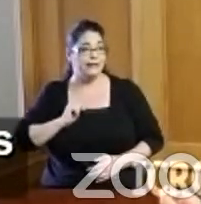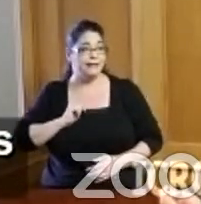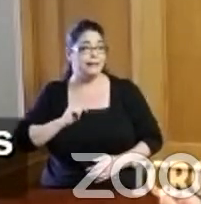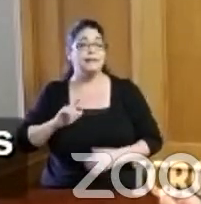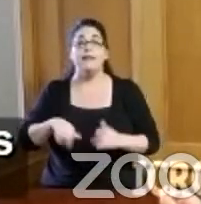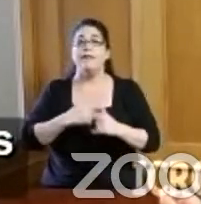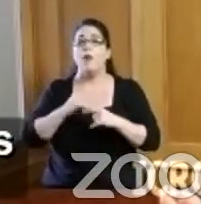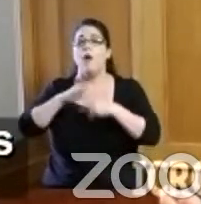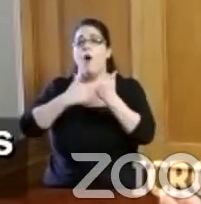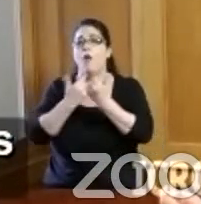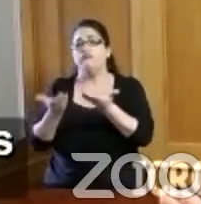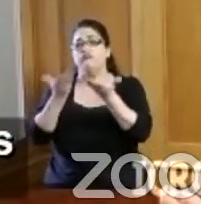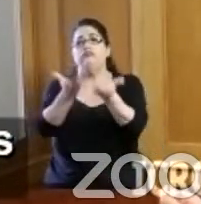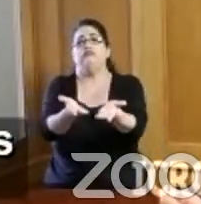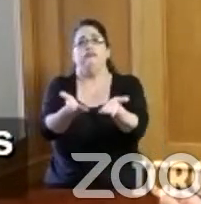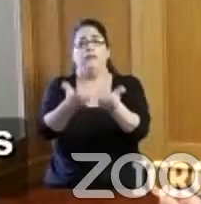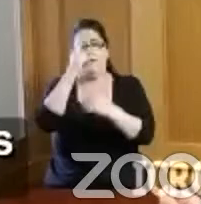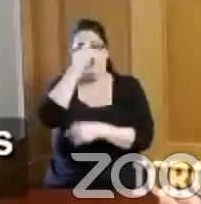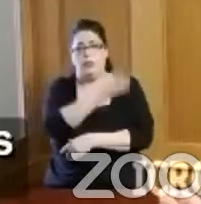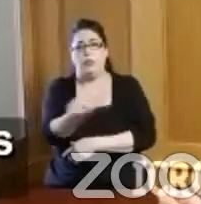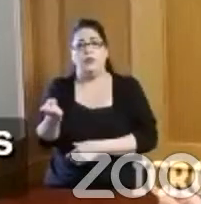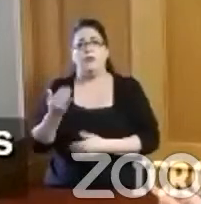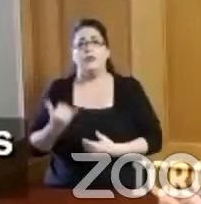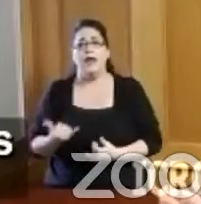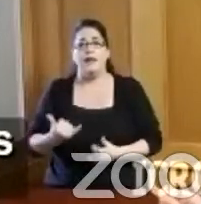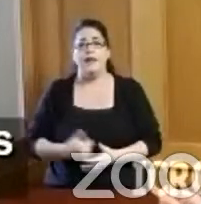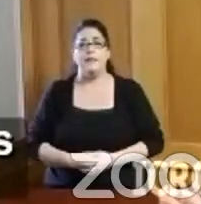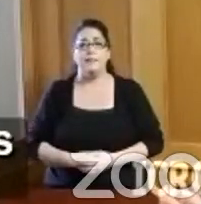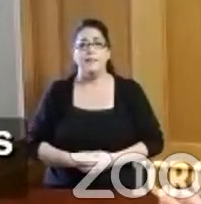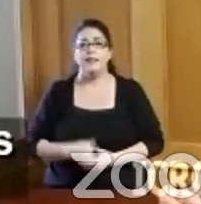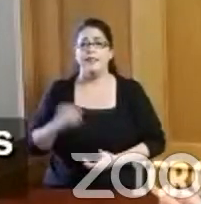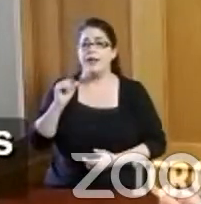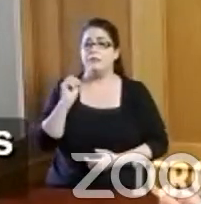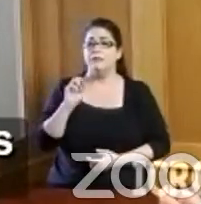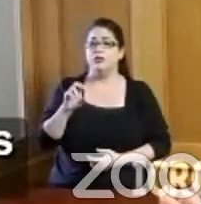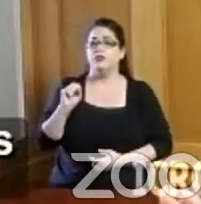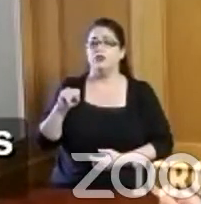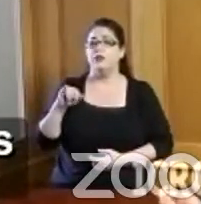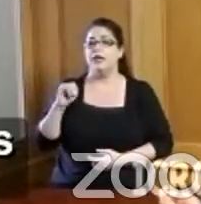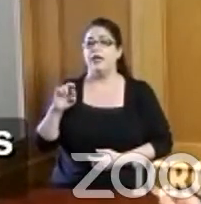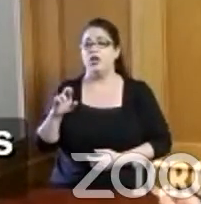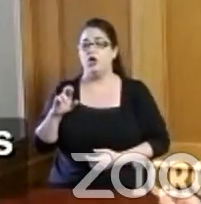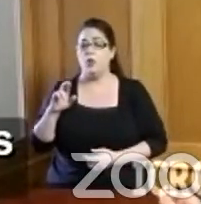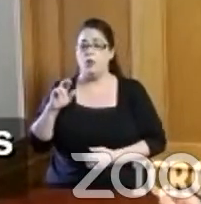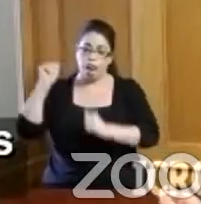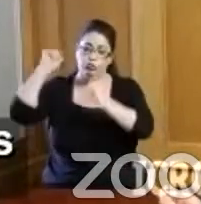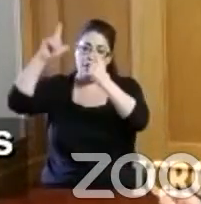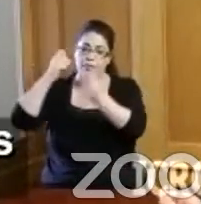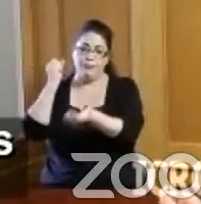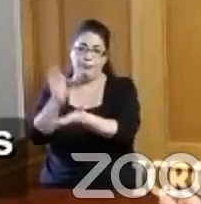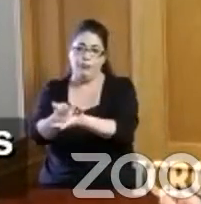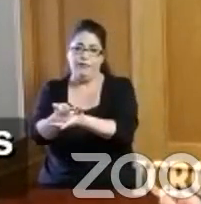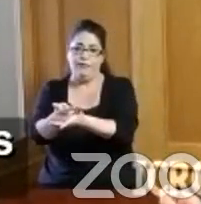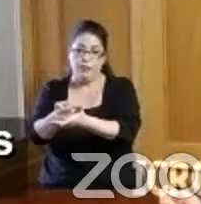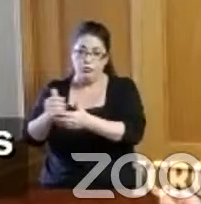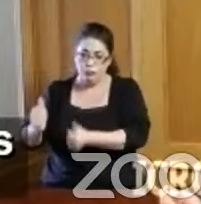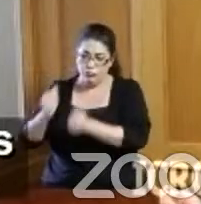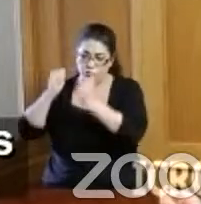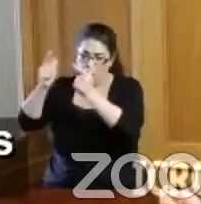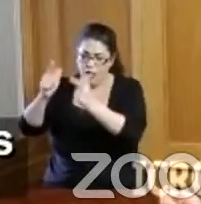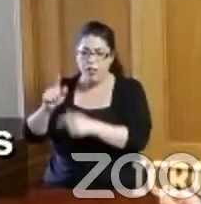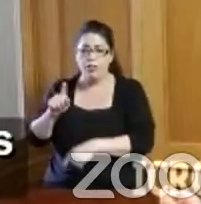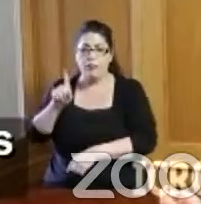in front of you, the commissioners, it has, as Mr. Schneider mentioned, received unanimous approval, but not just unanimous